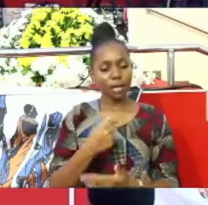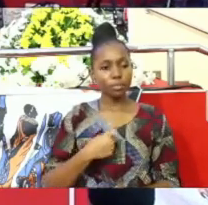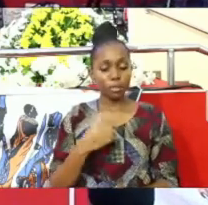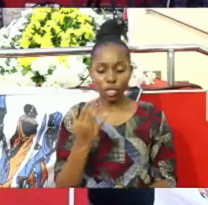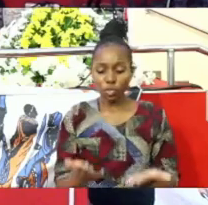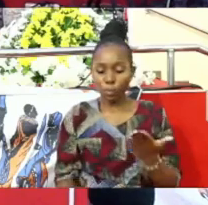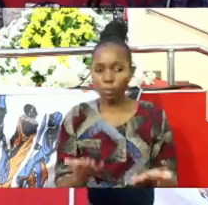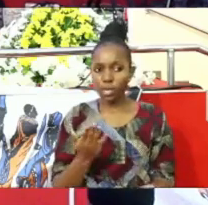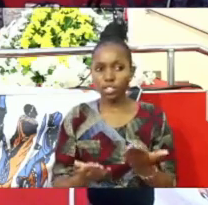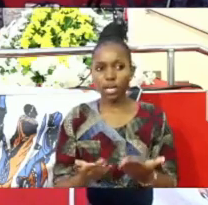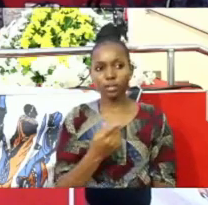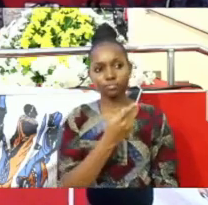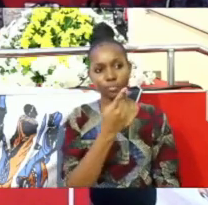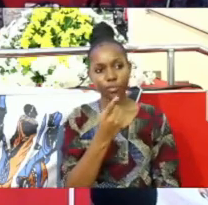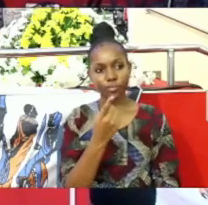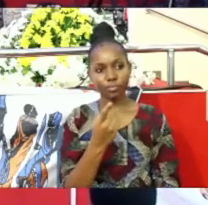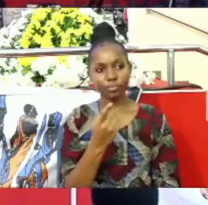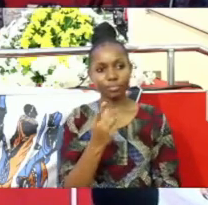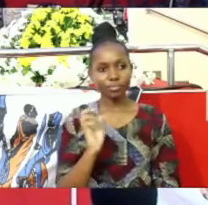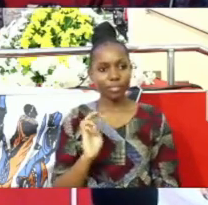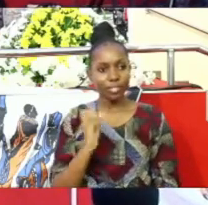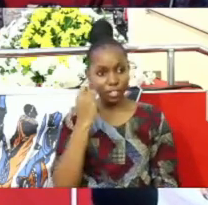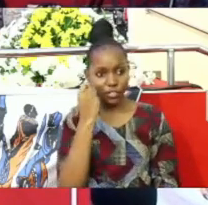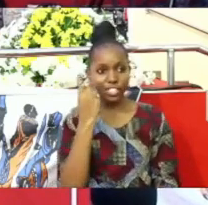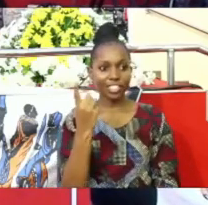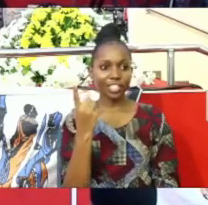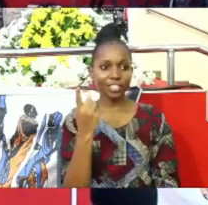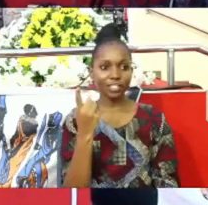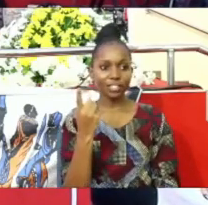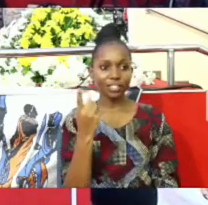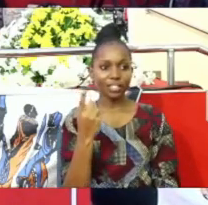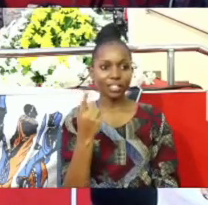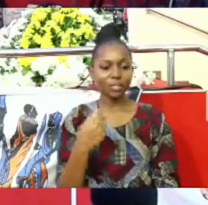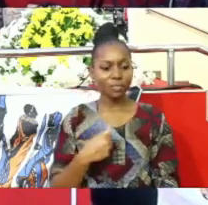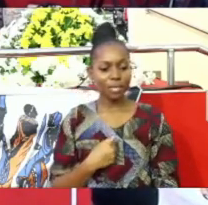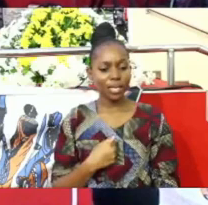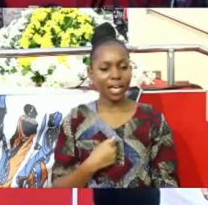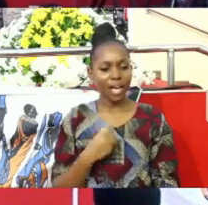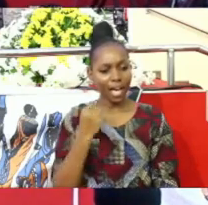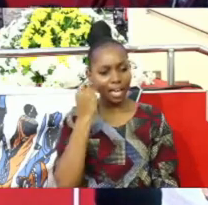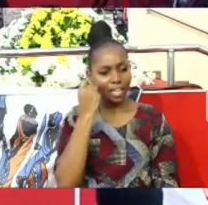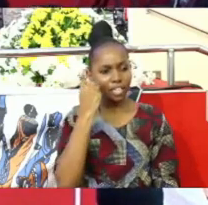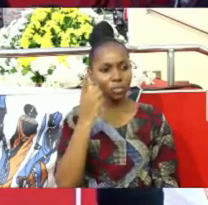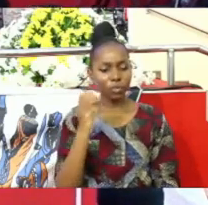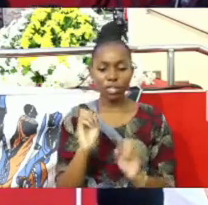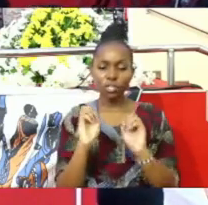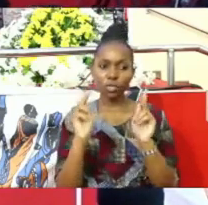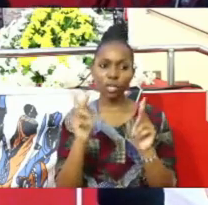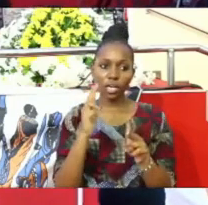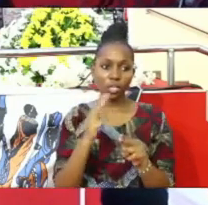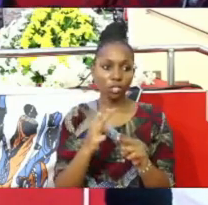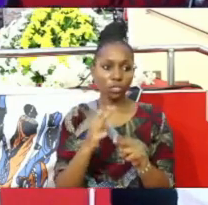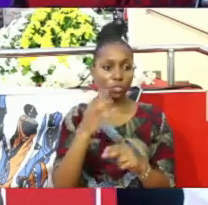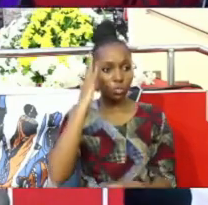niweze kukupima. Are we together, church? Je, tuko pamoja? And I came to realize, kuja kugundua, it is okay to know my name. Ni sawa kujua